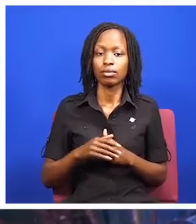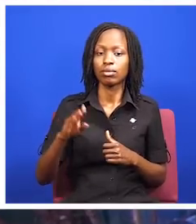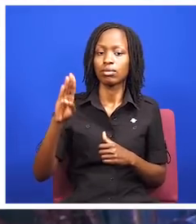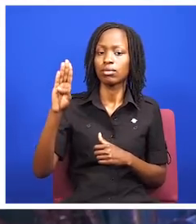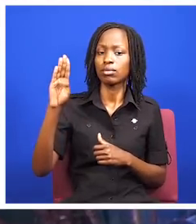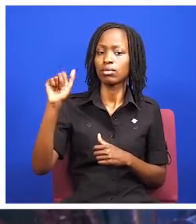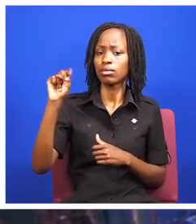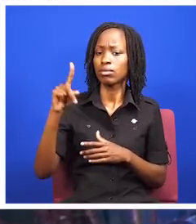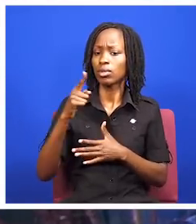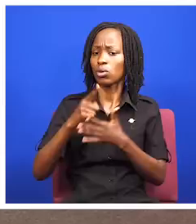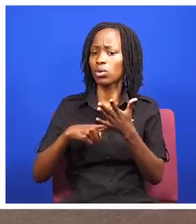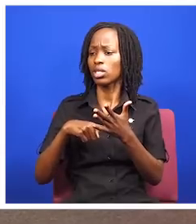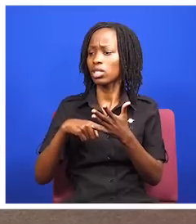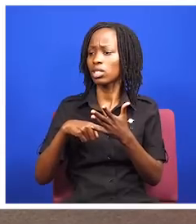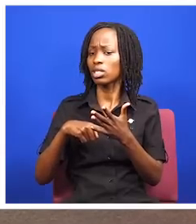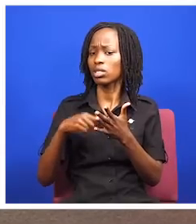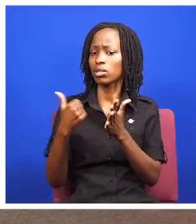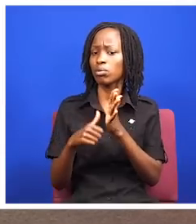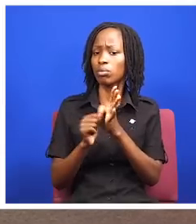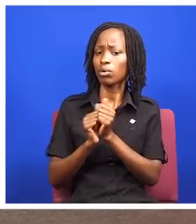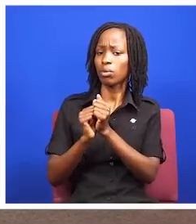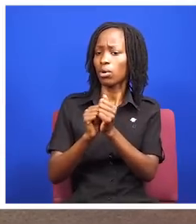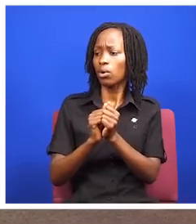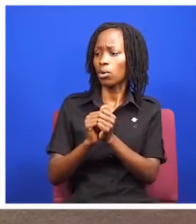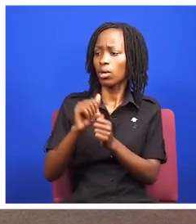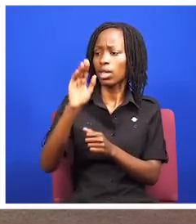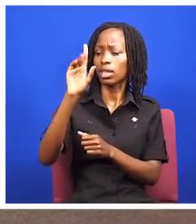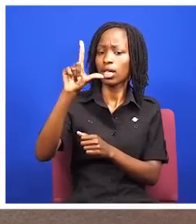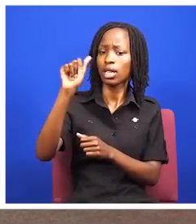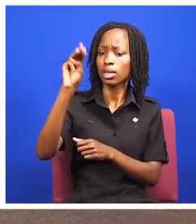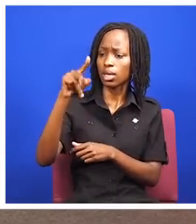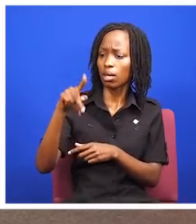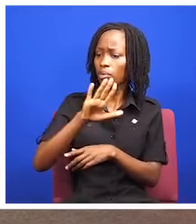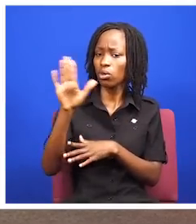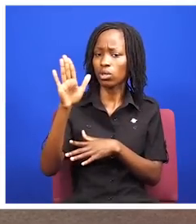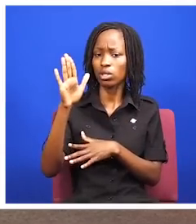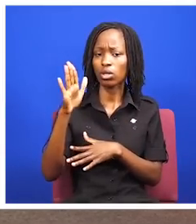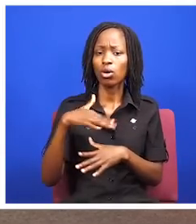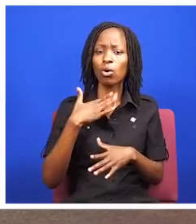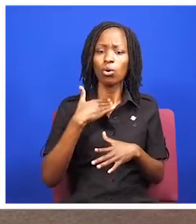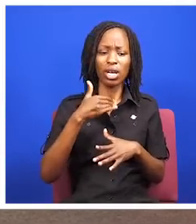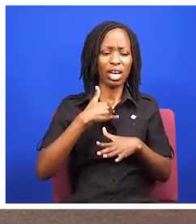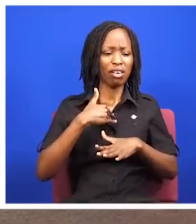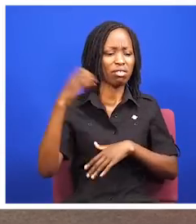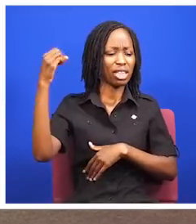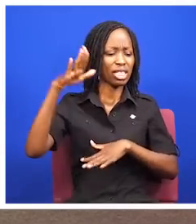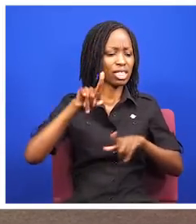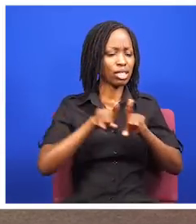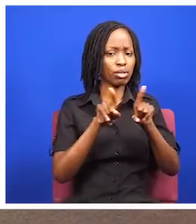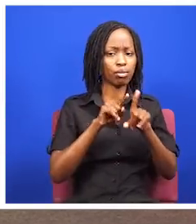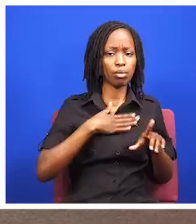What is wrong with your lamp? What do you mean, what's wrong with my lamp? There's nothing wrong with it, is there? Why can't it give enough light like